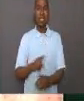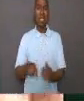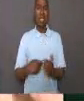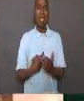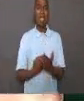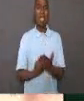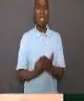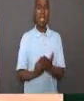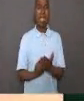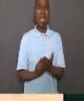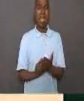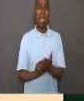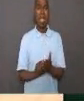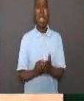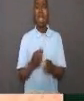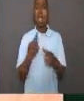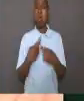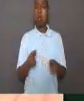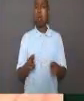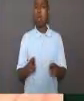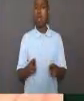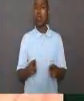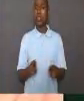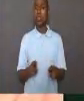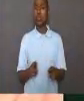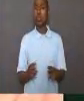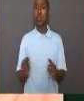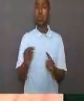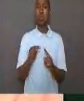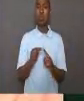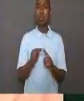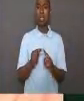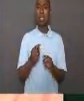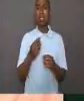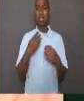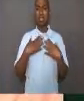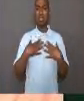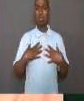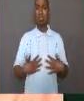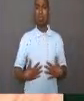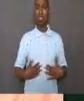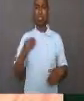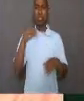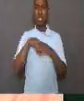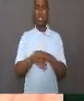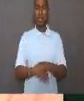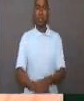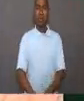are tapeworm eggs that are embedded into their muscles.